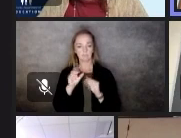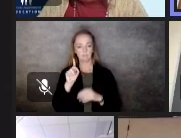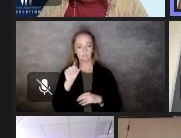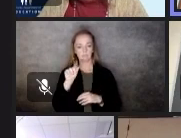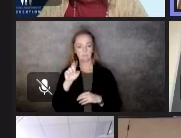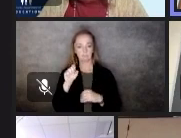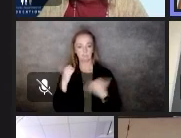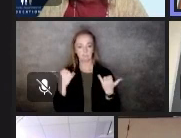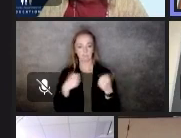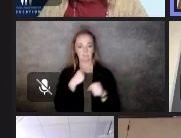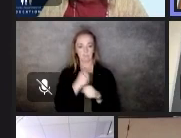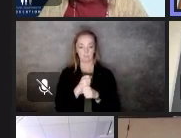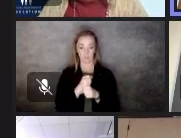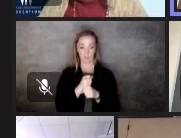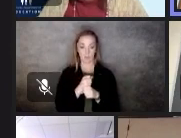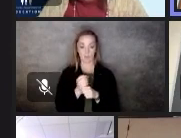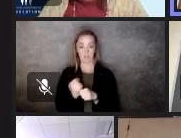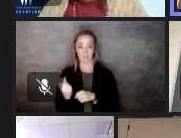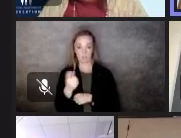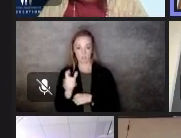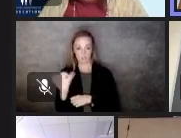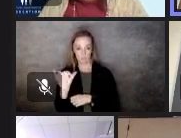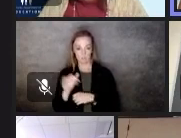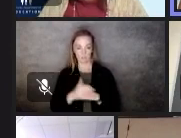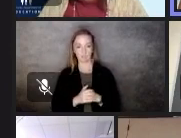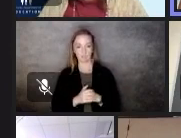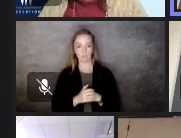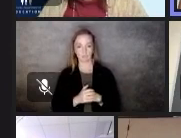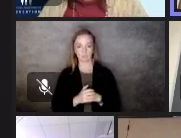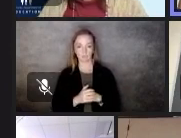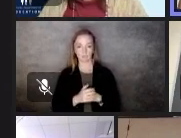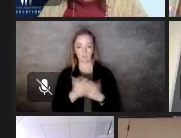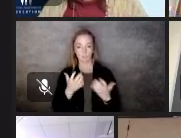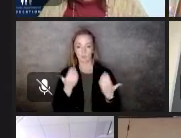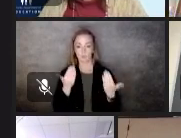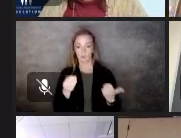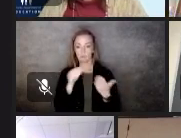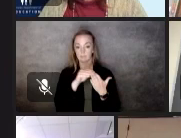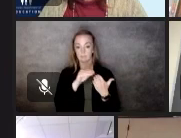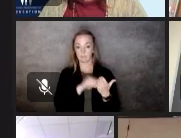2023, 2024. So go ahead and put those on your calendar.